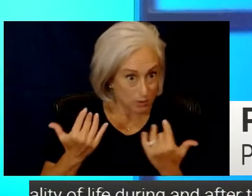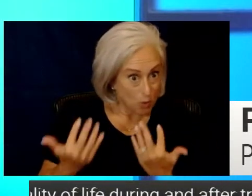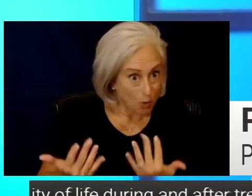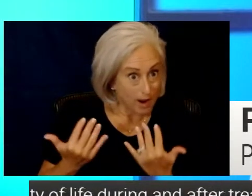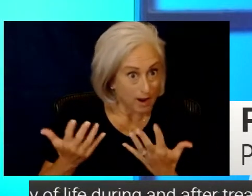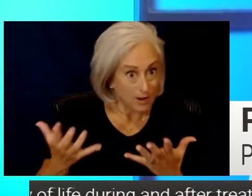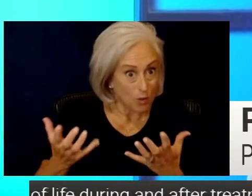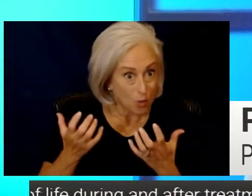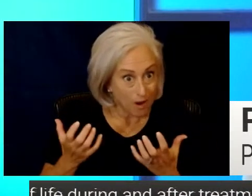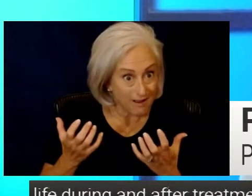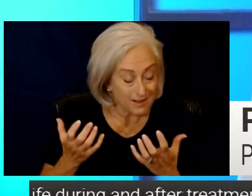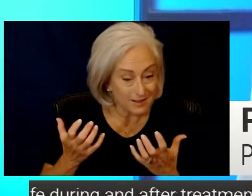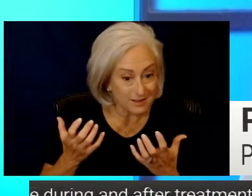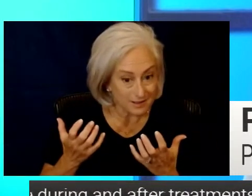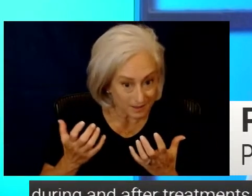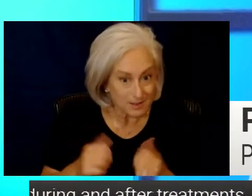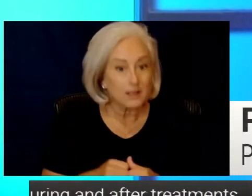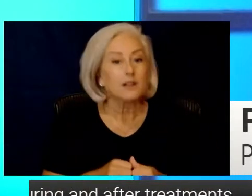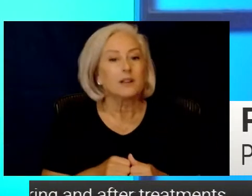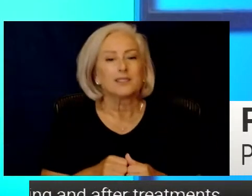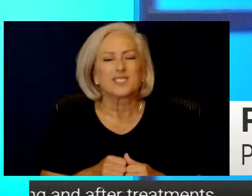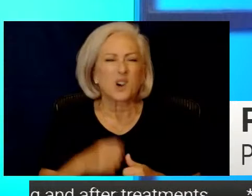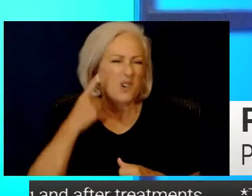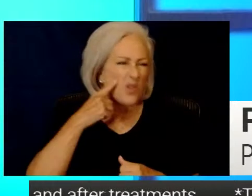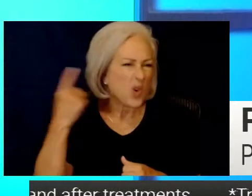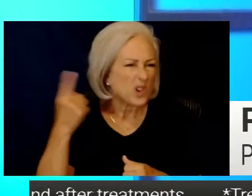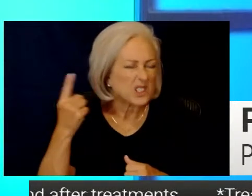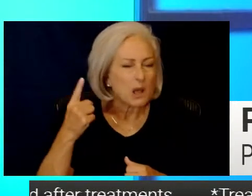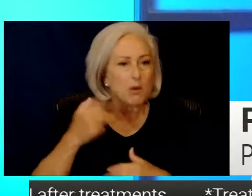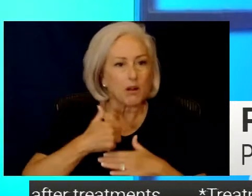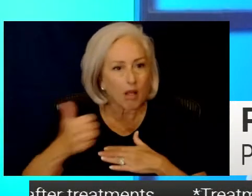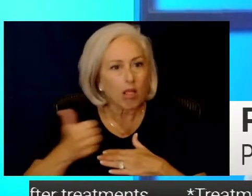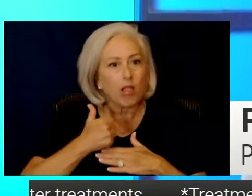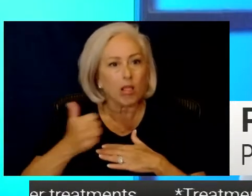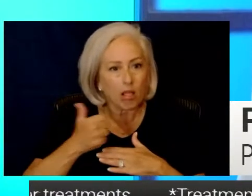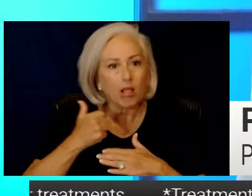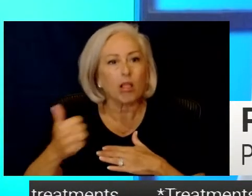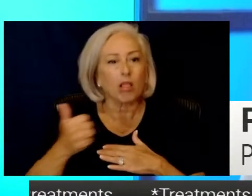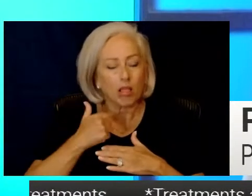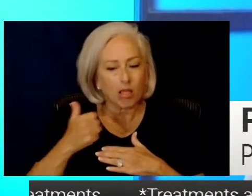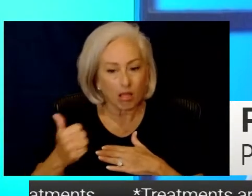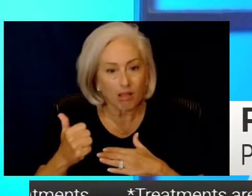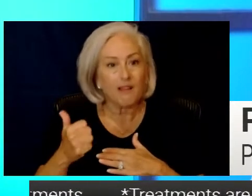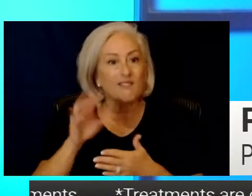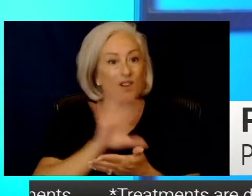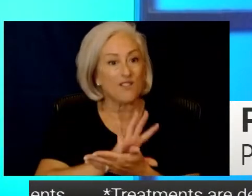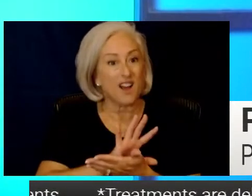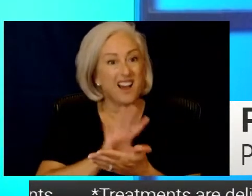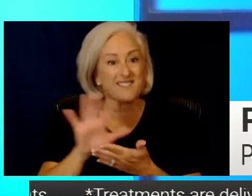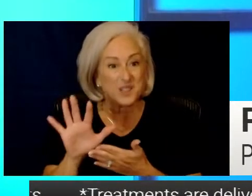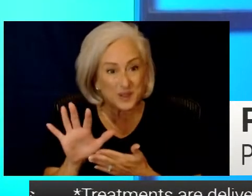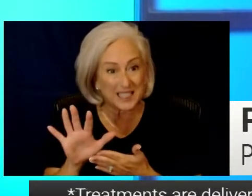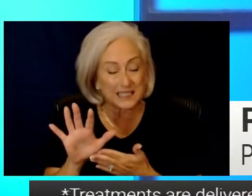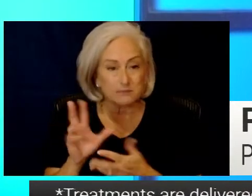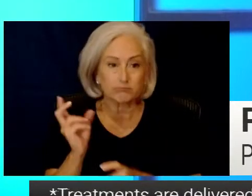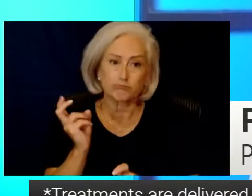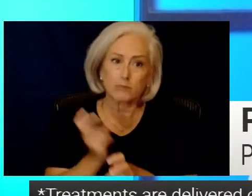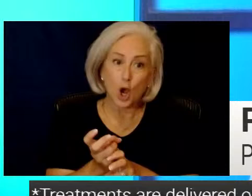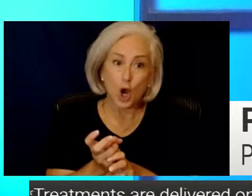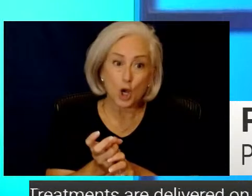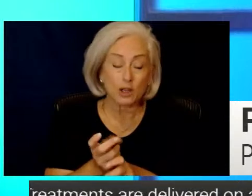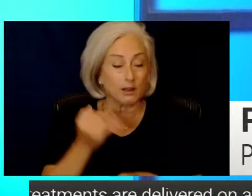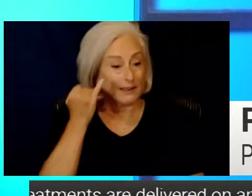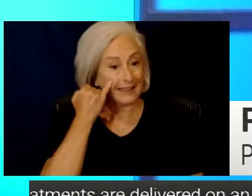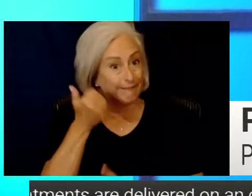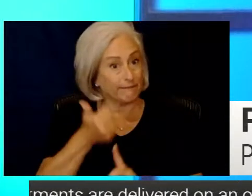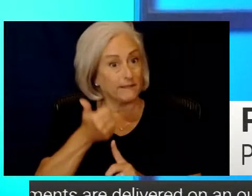daily treatment for 5 or 6 weeks is really very difficult, especially when somebody has work every day. You can't just quit your job and move somewhere. So she